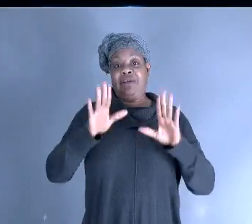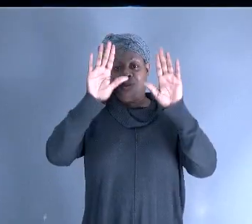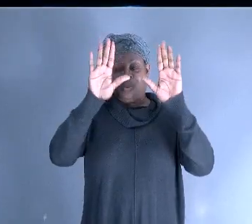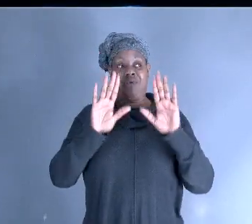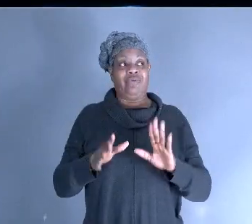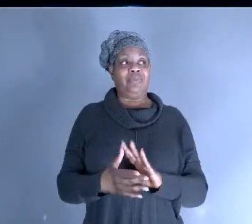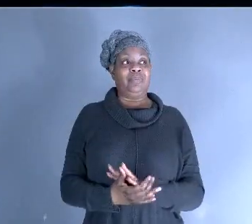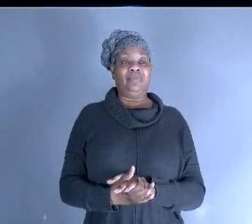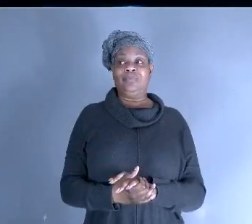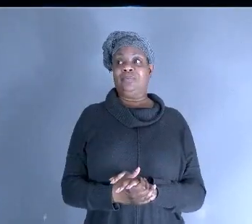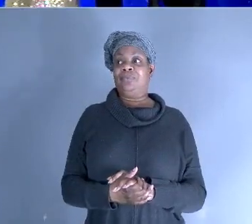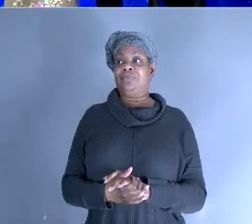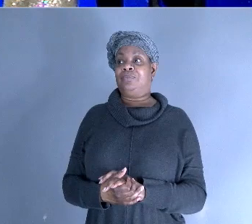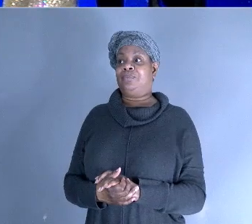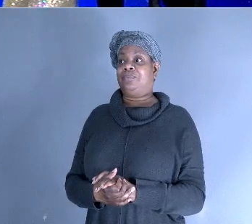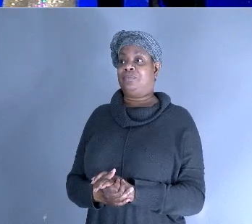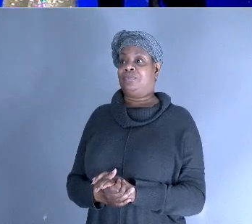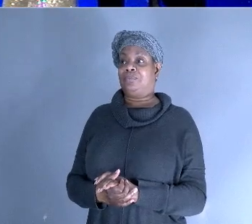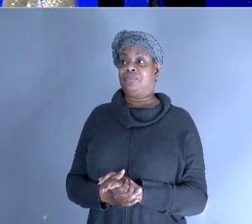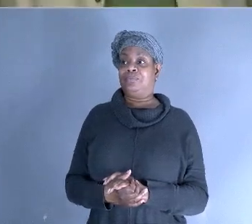Incredible men and women of faith?